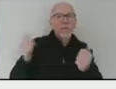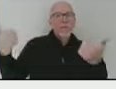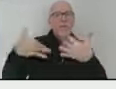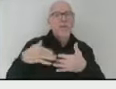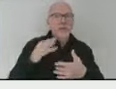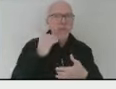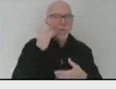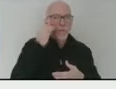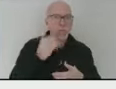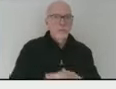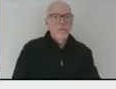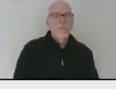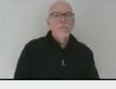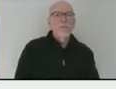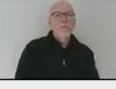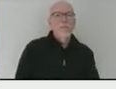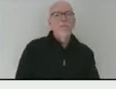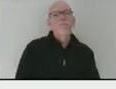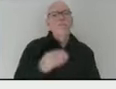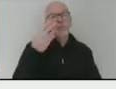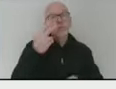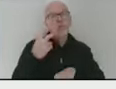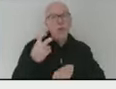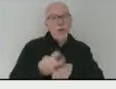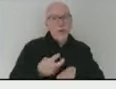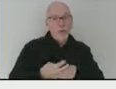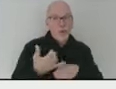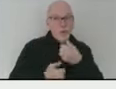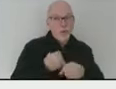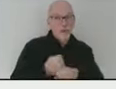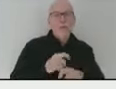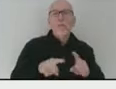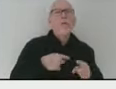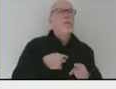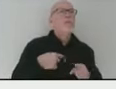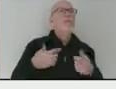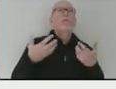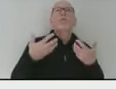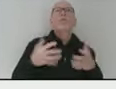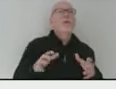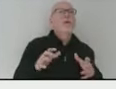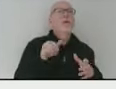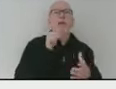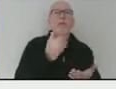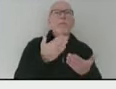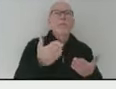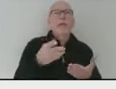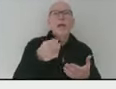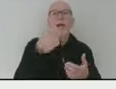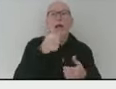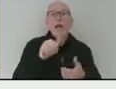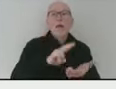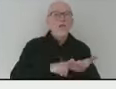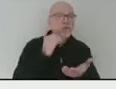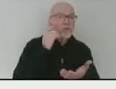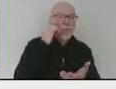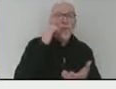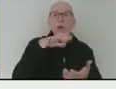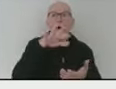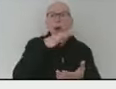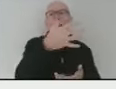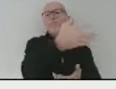home. As hard as it is, we do not recommend taking anyone from a long-term care facility out to